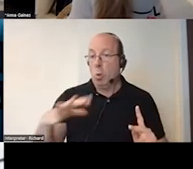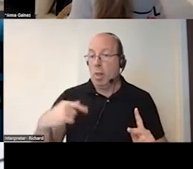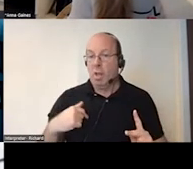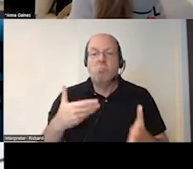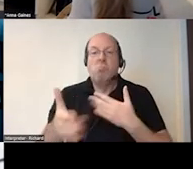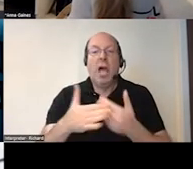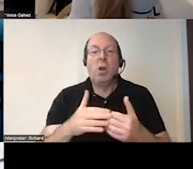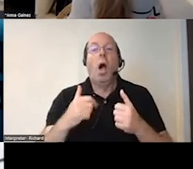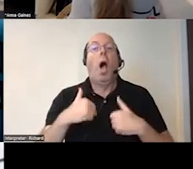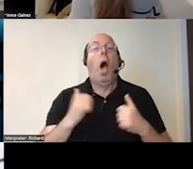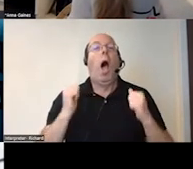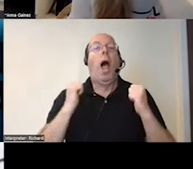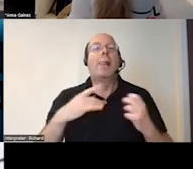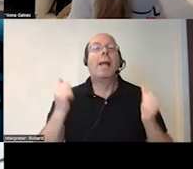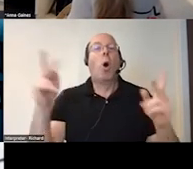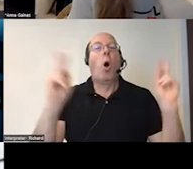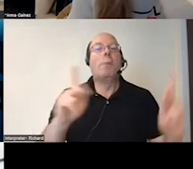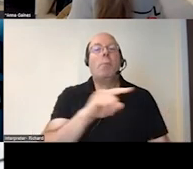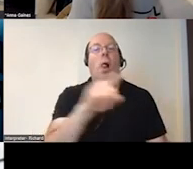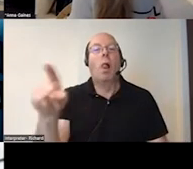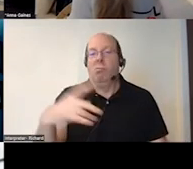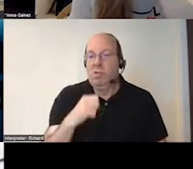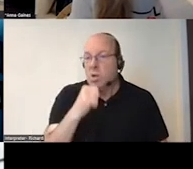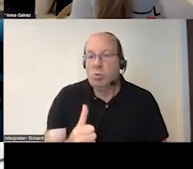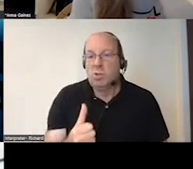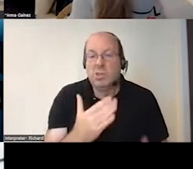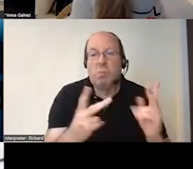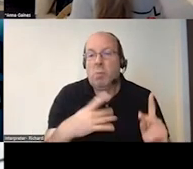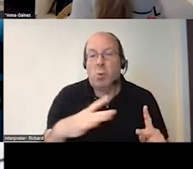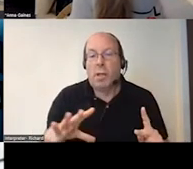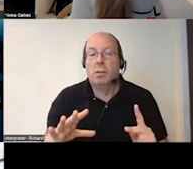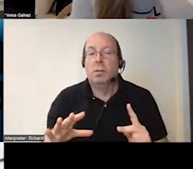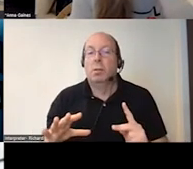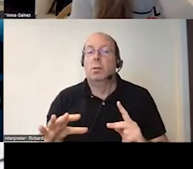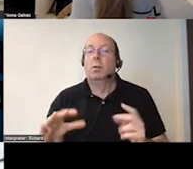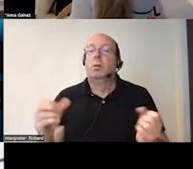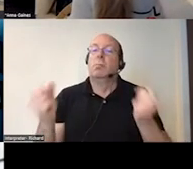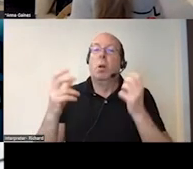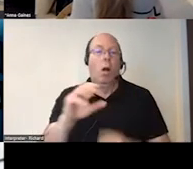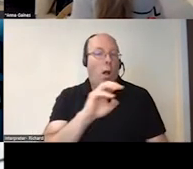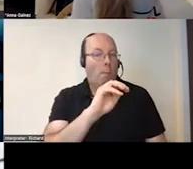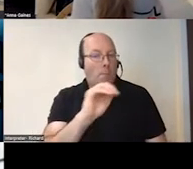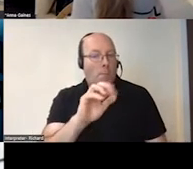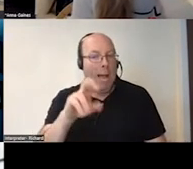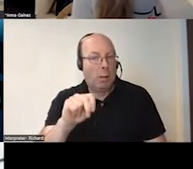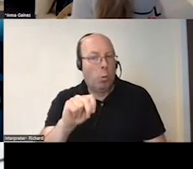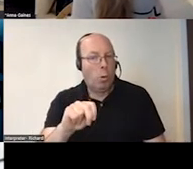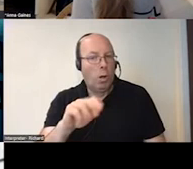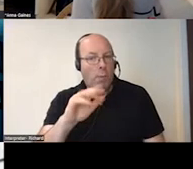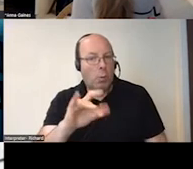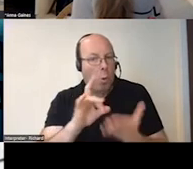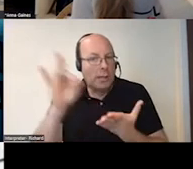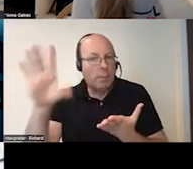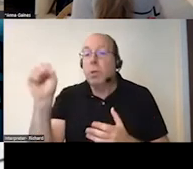Anna and I get told all the time that our macarons are very expensive. They are, because they're macarons.